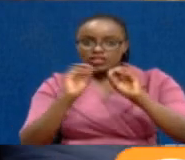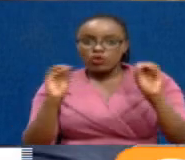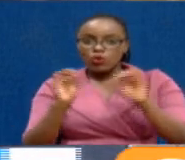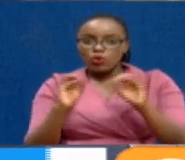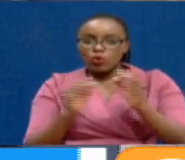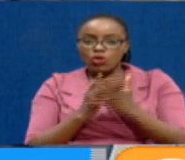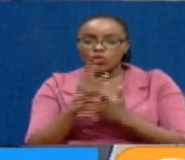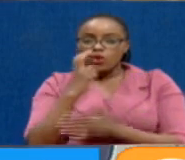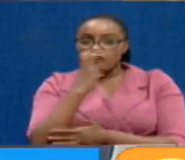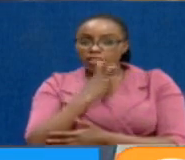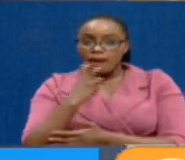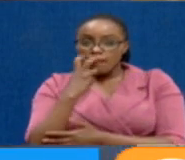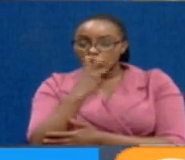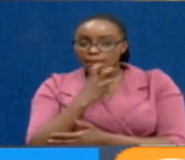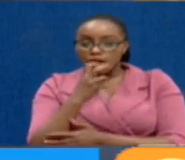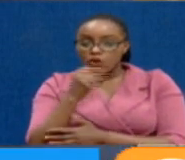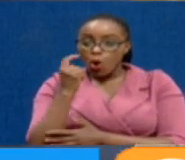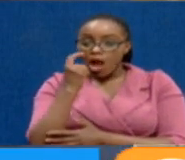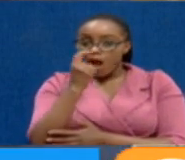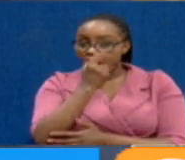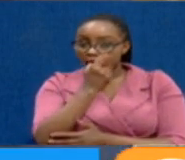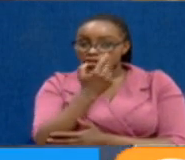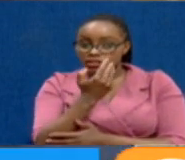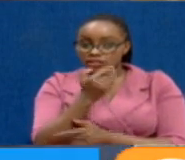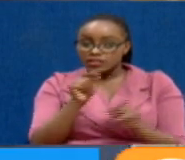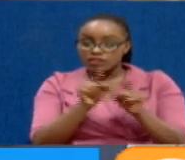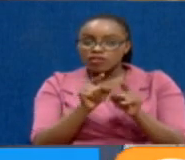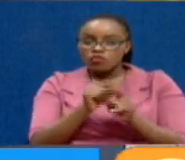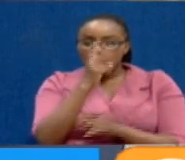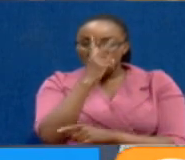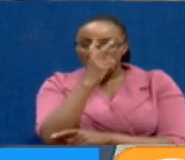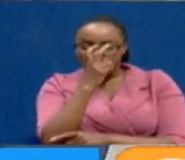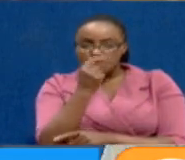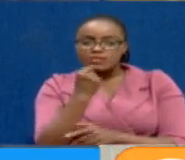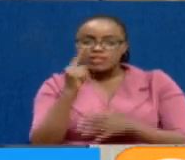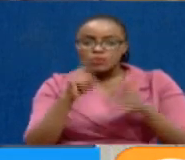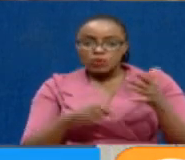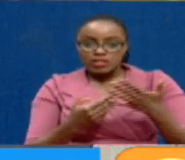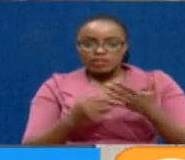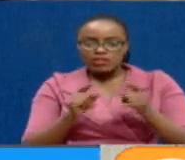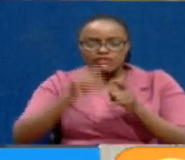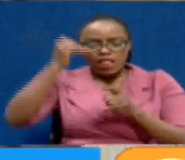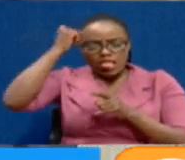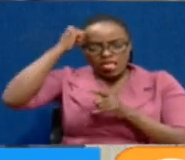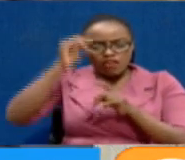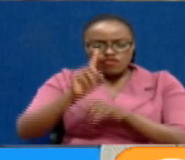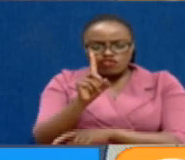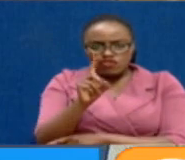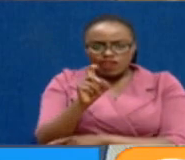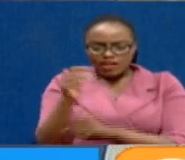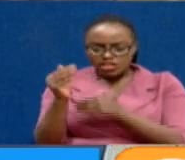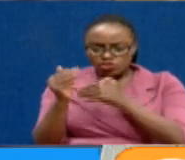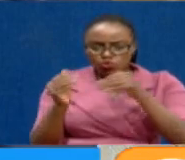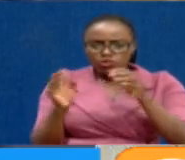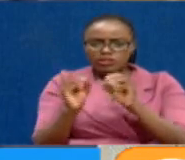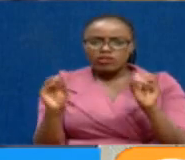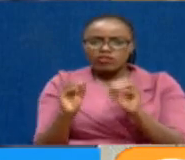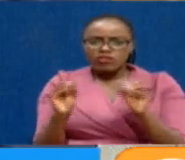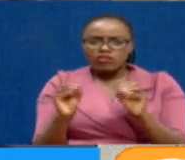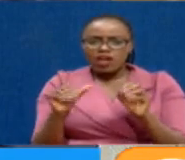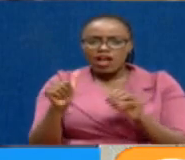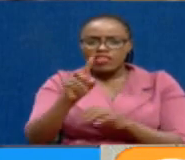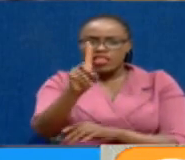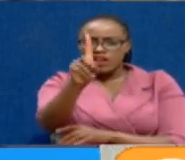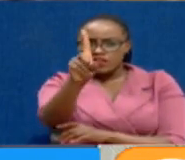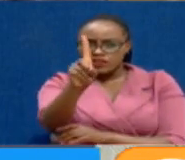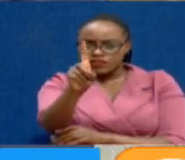go through your mouth, your nose, or your eyes. And we suspect, as we said, although we've not studied this virus itself, other